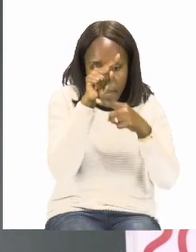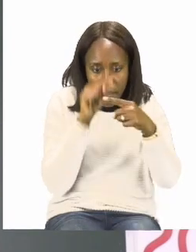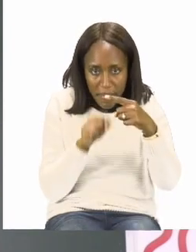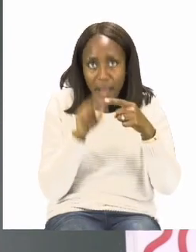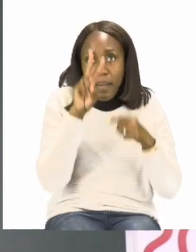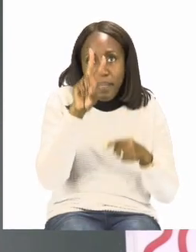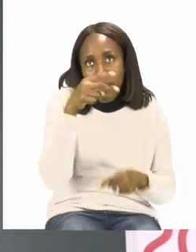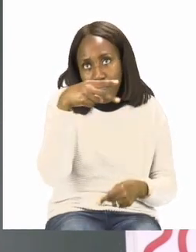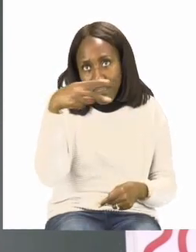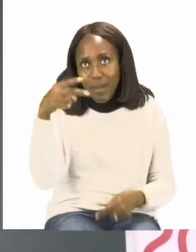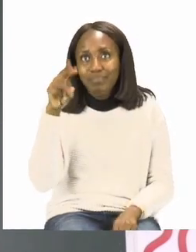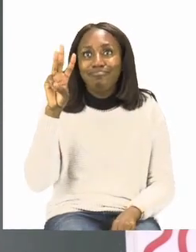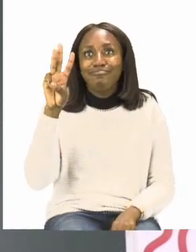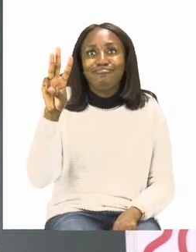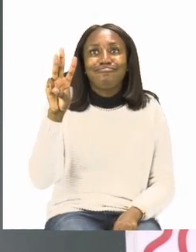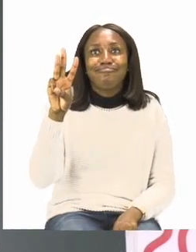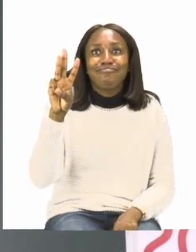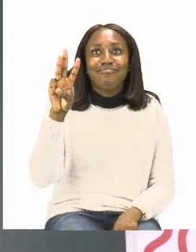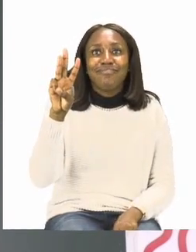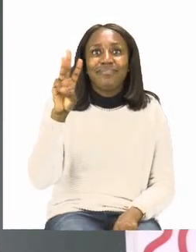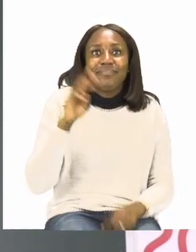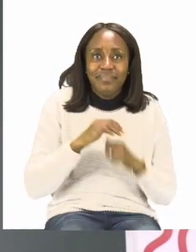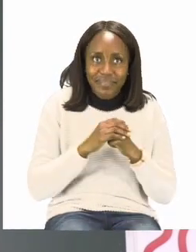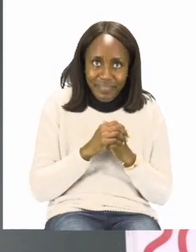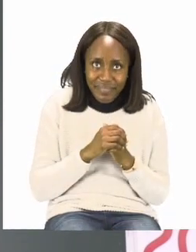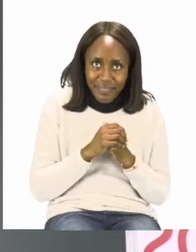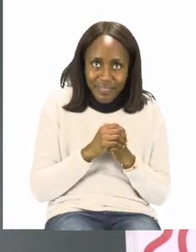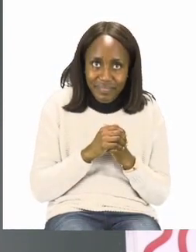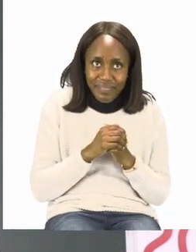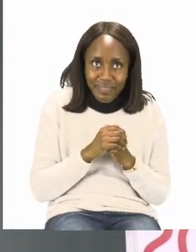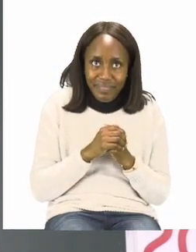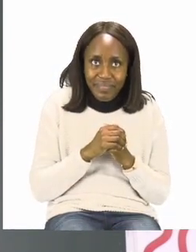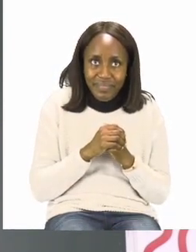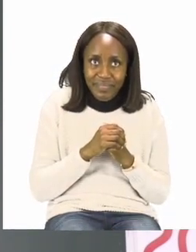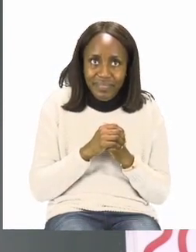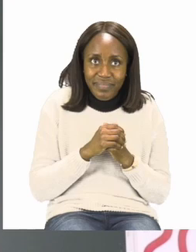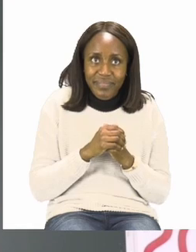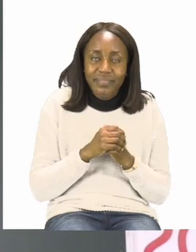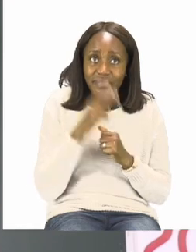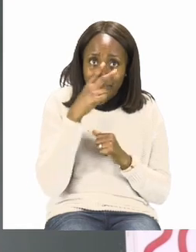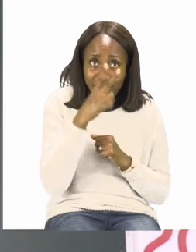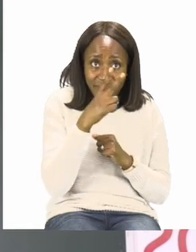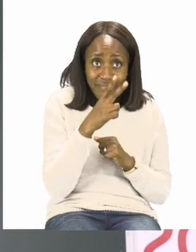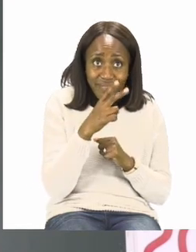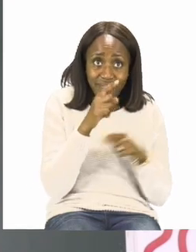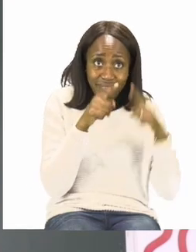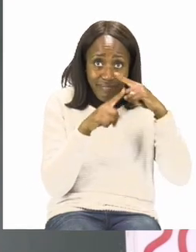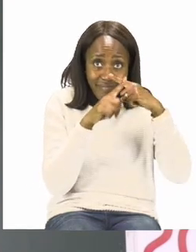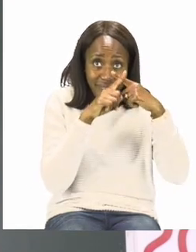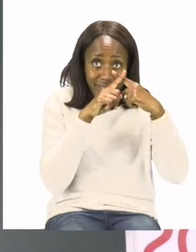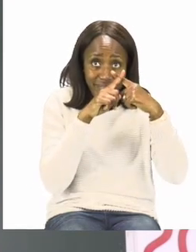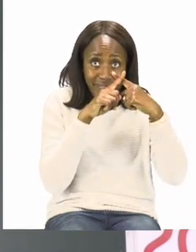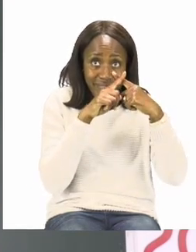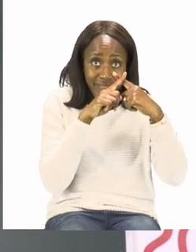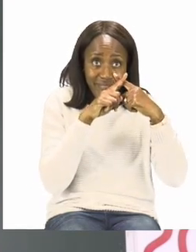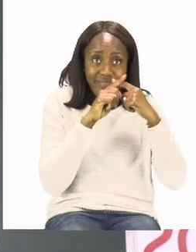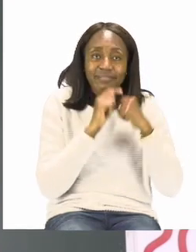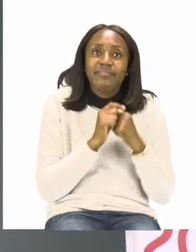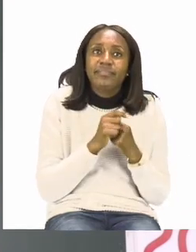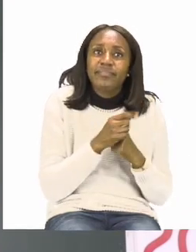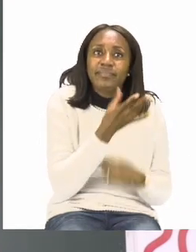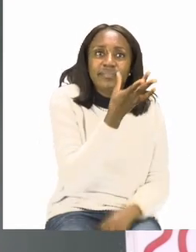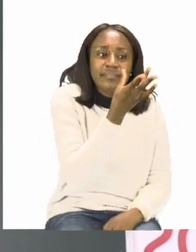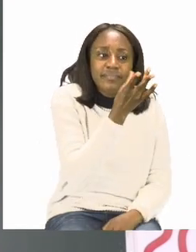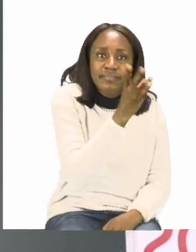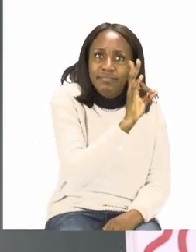2 will equal 3. Now, let's try on the other side where we go a little bit lower and we